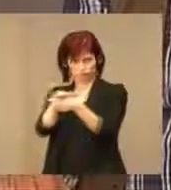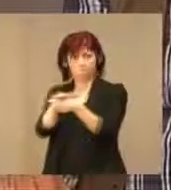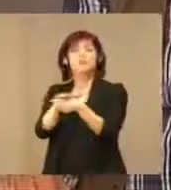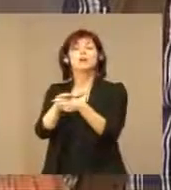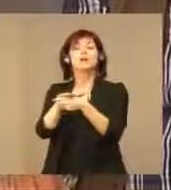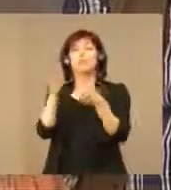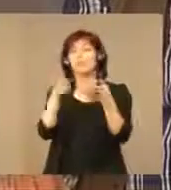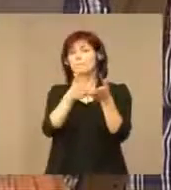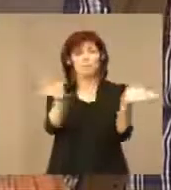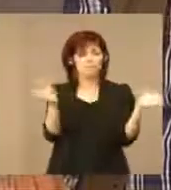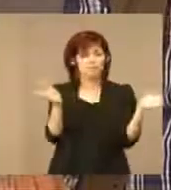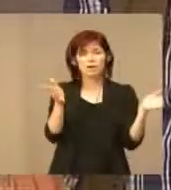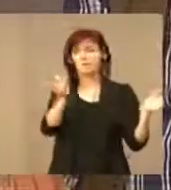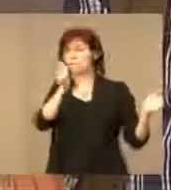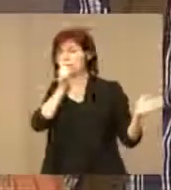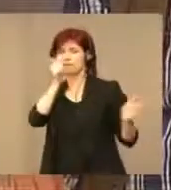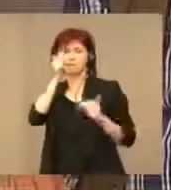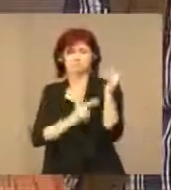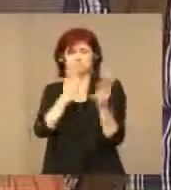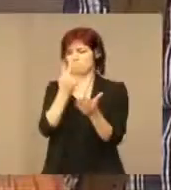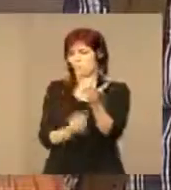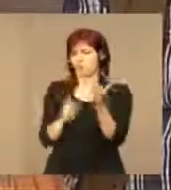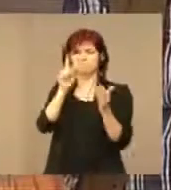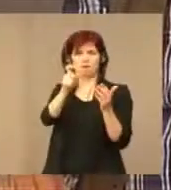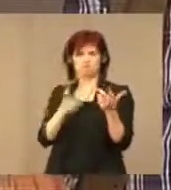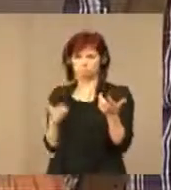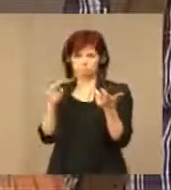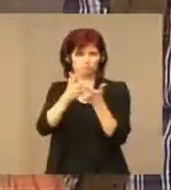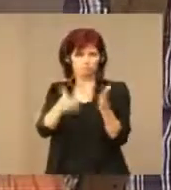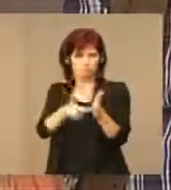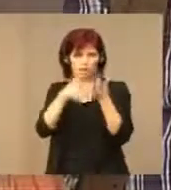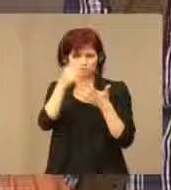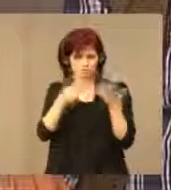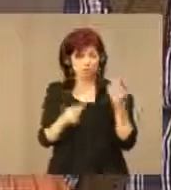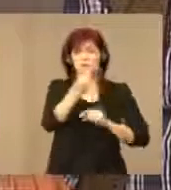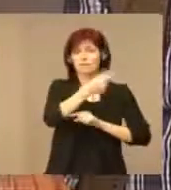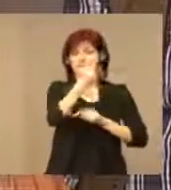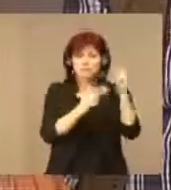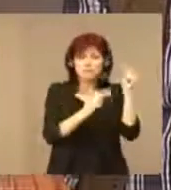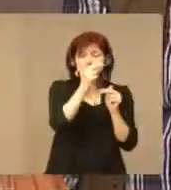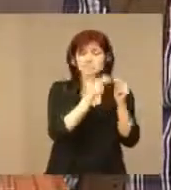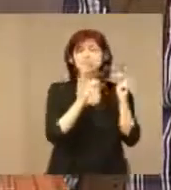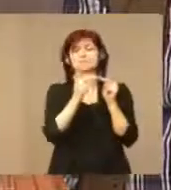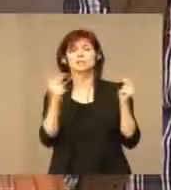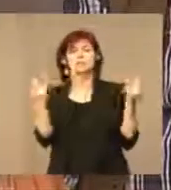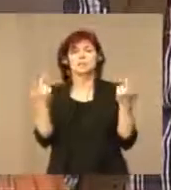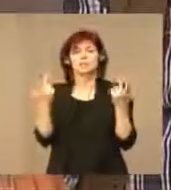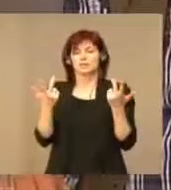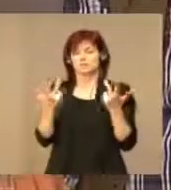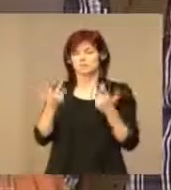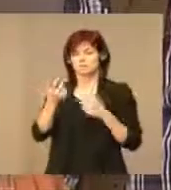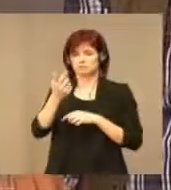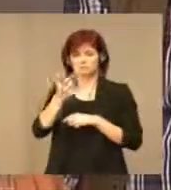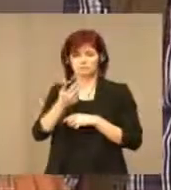public and private buildings, so Ontario government buildings, Ontario Crown Corporation buildings, those